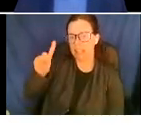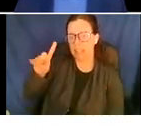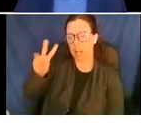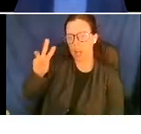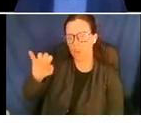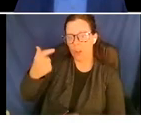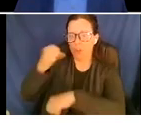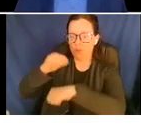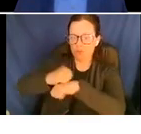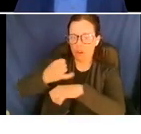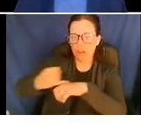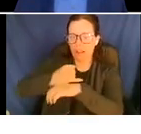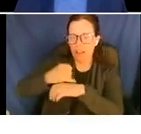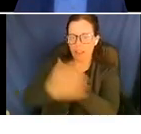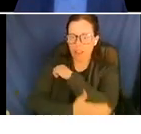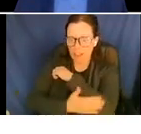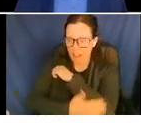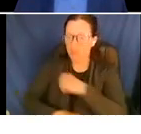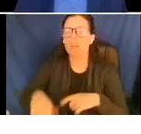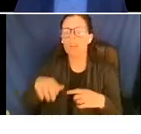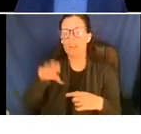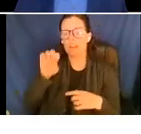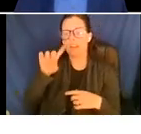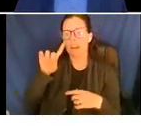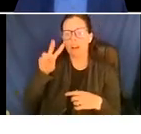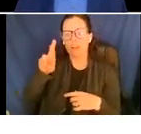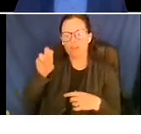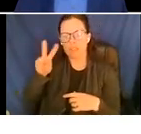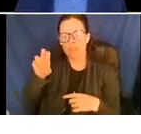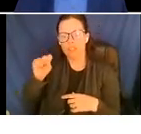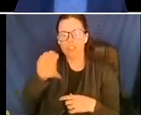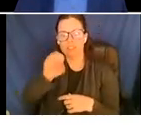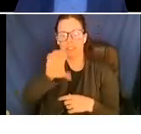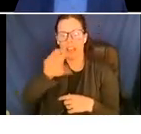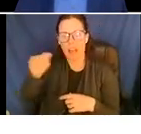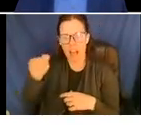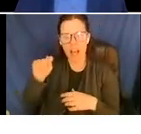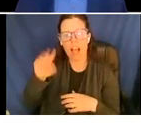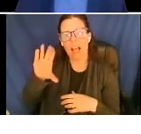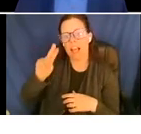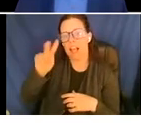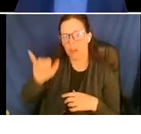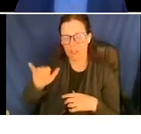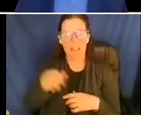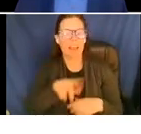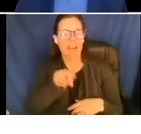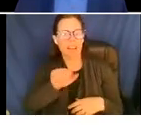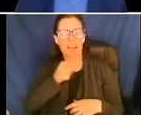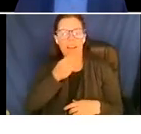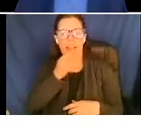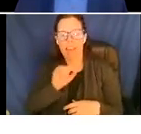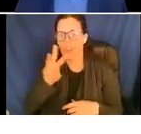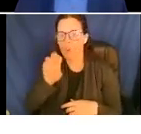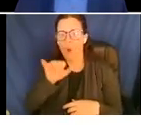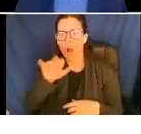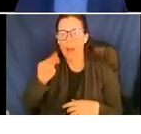Department, Edward Rivers of the Scott County Health Department, and Kathy Weiman with Alternatives for the Older Adult.